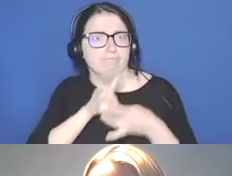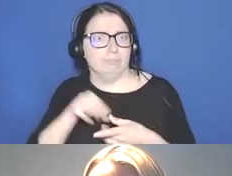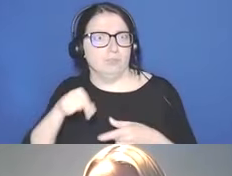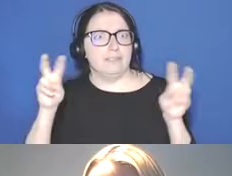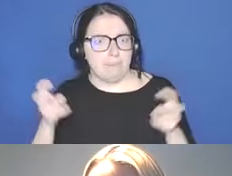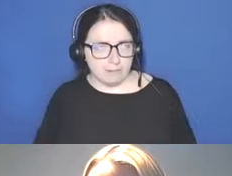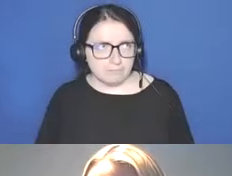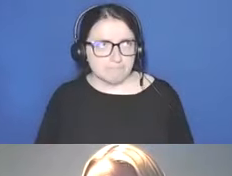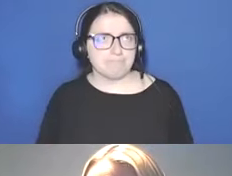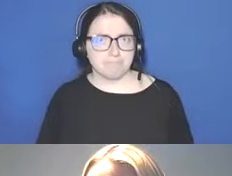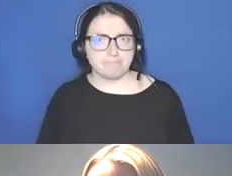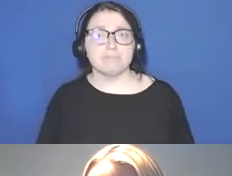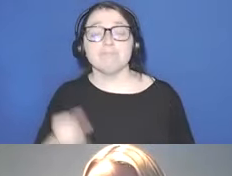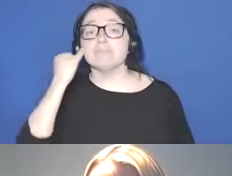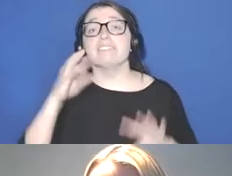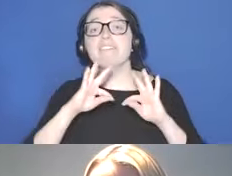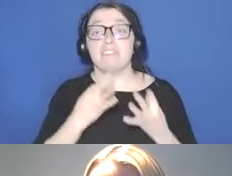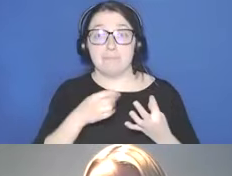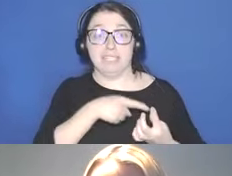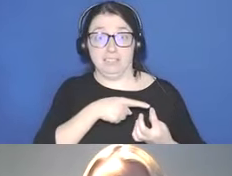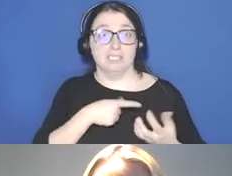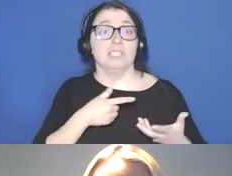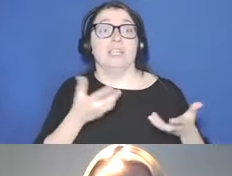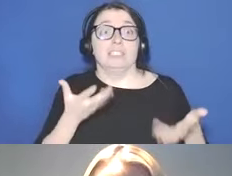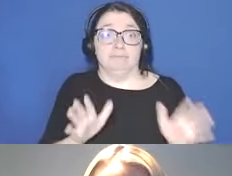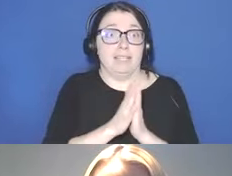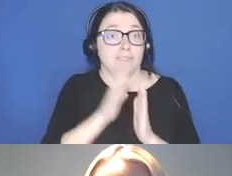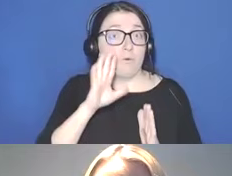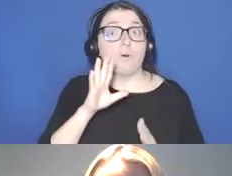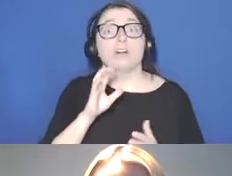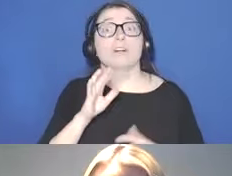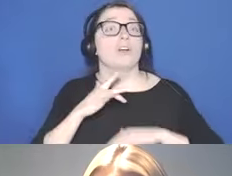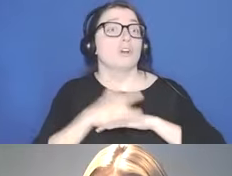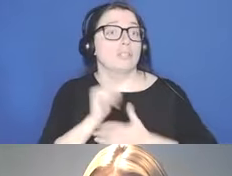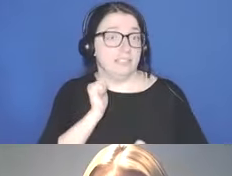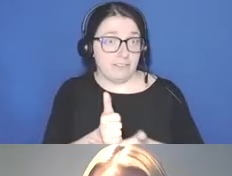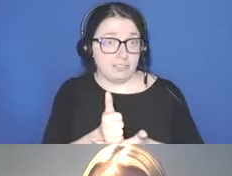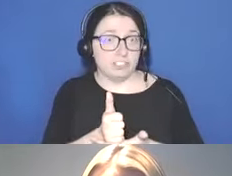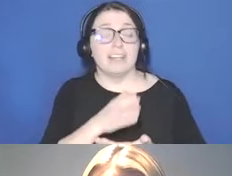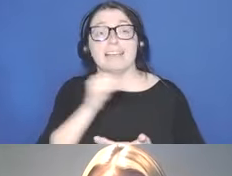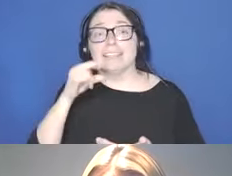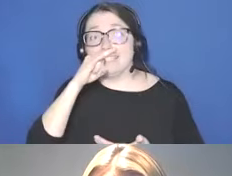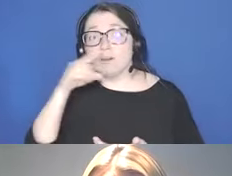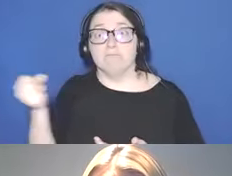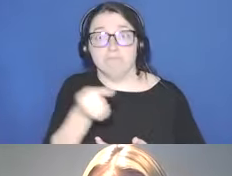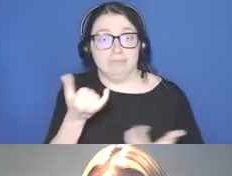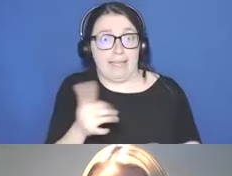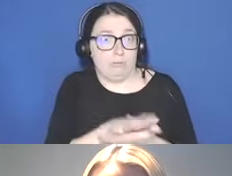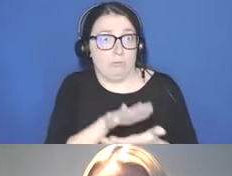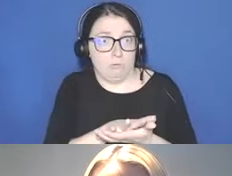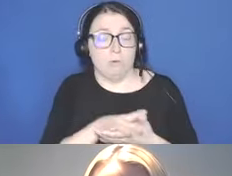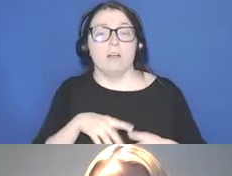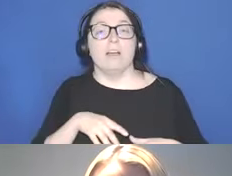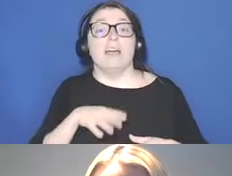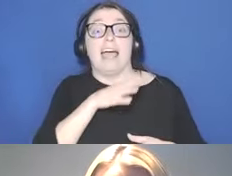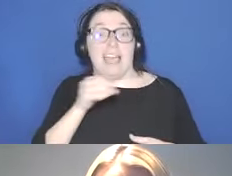family has pursued early intervention and the kiddo is now in the school system and they do have an autism